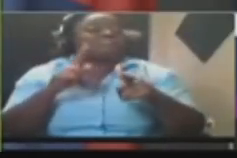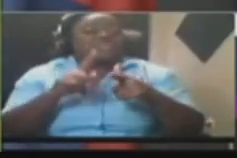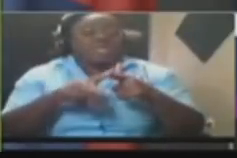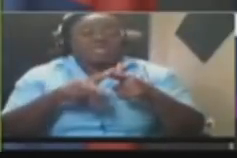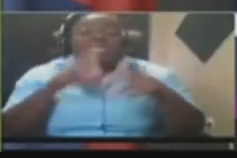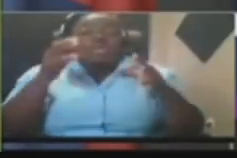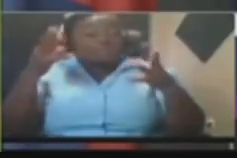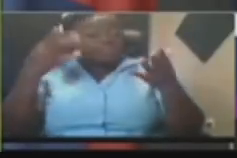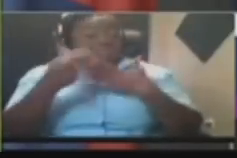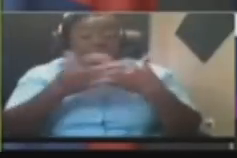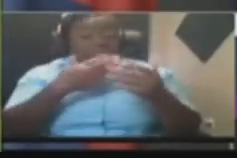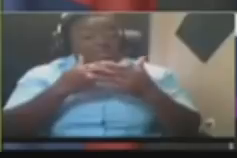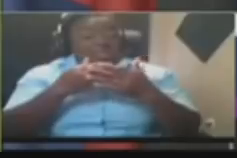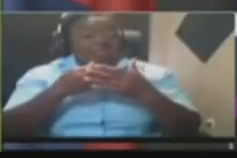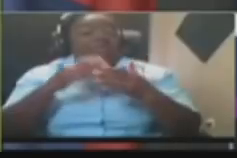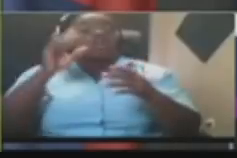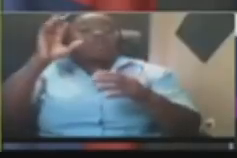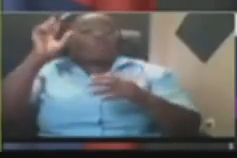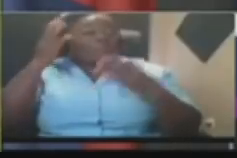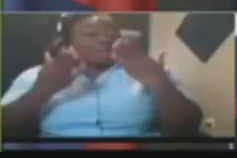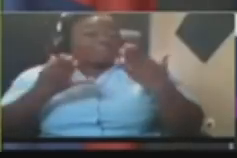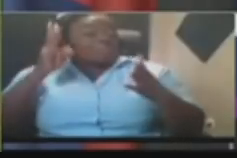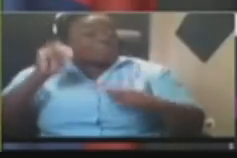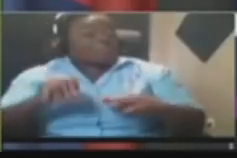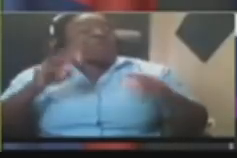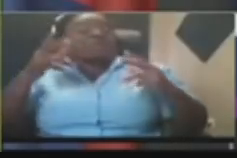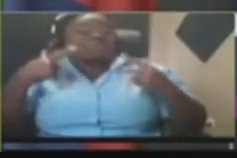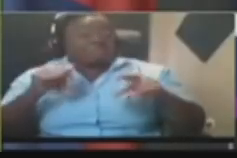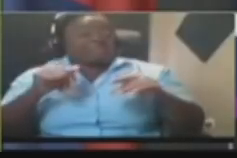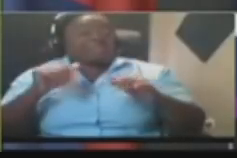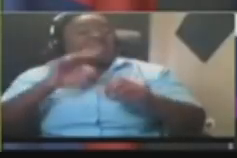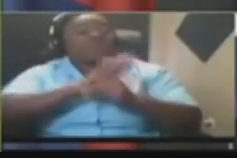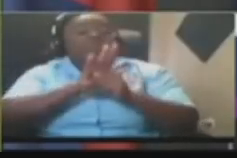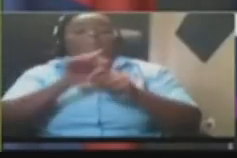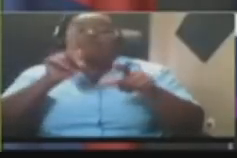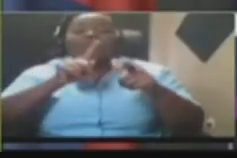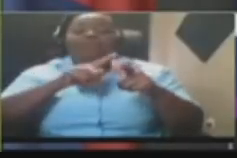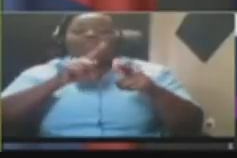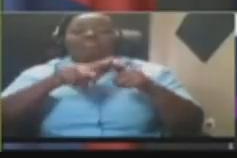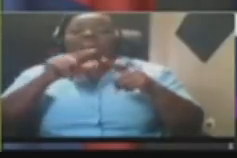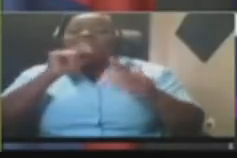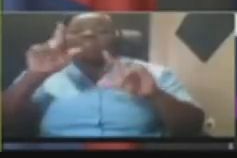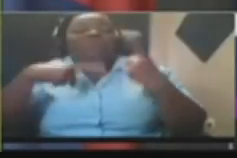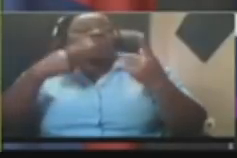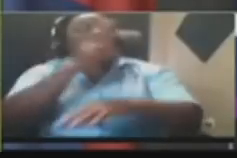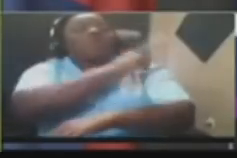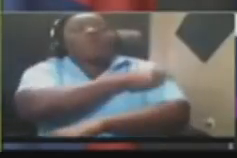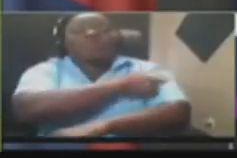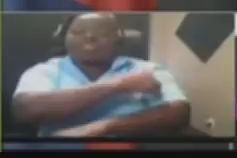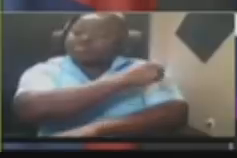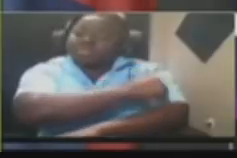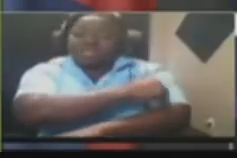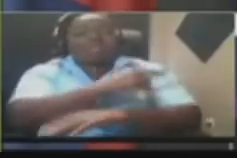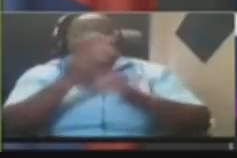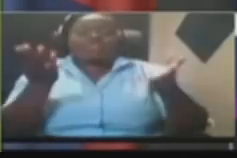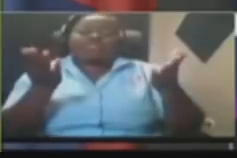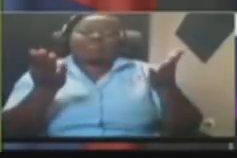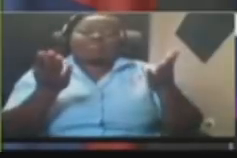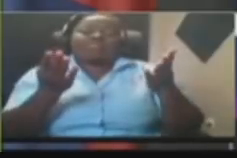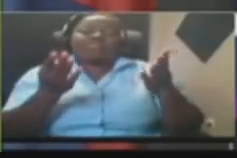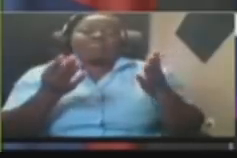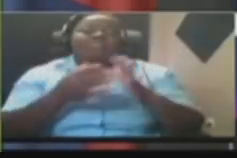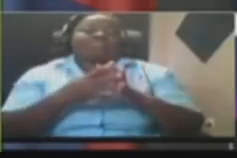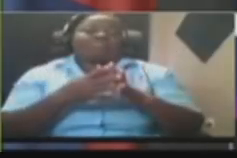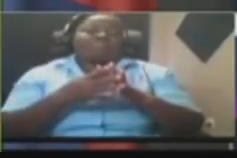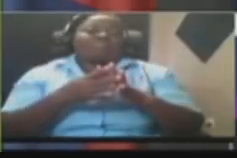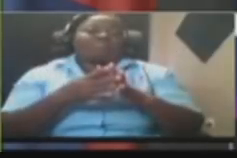hospitalization even if you get infected, and not to become a statistic as a person who died from COVID. I think that's a good